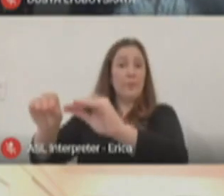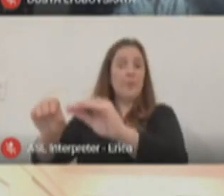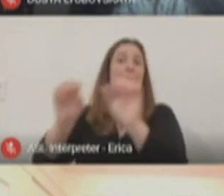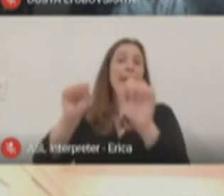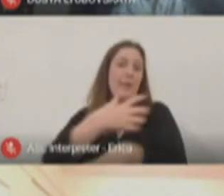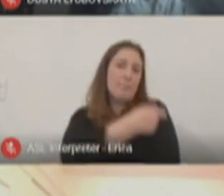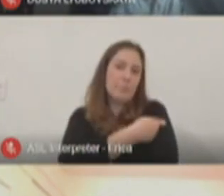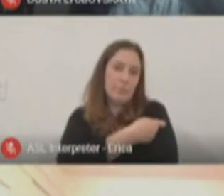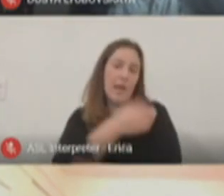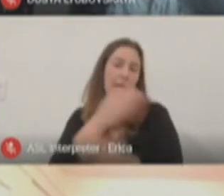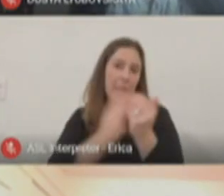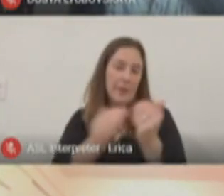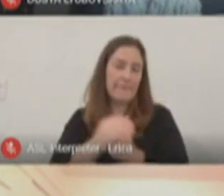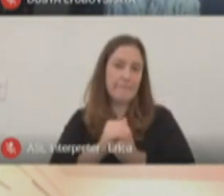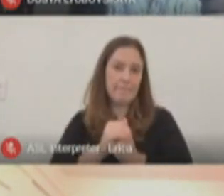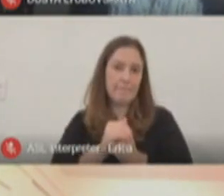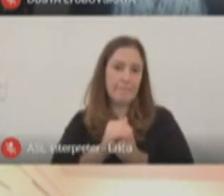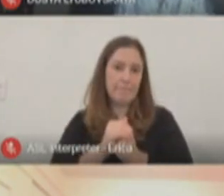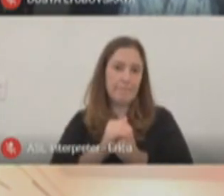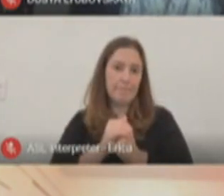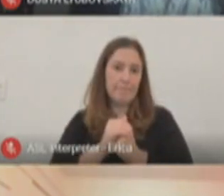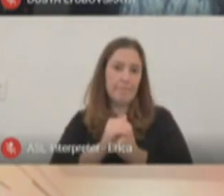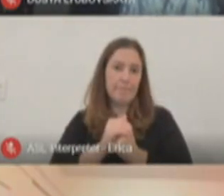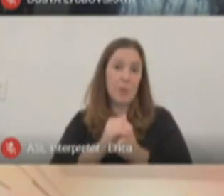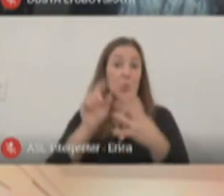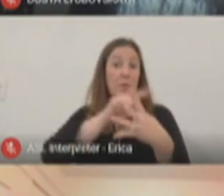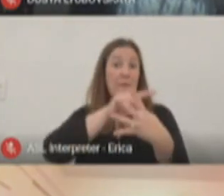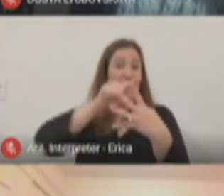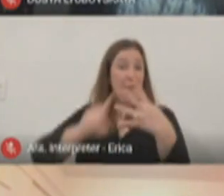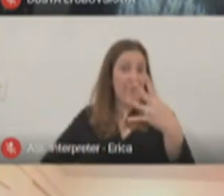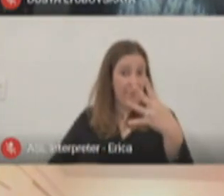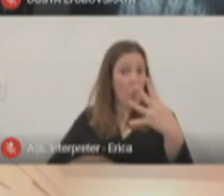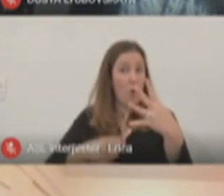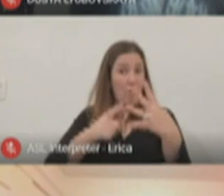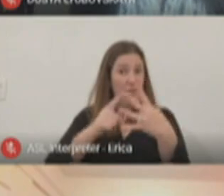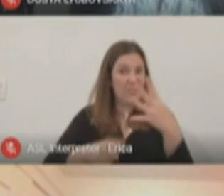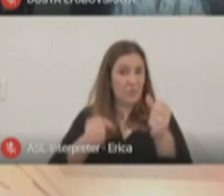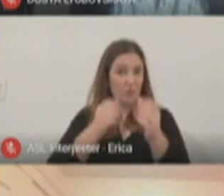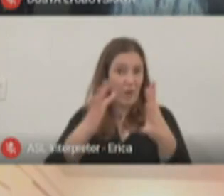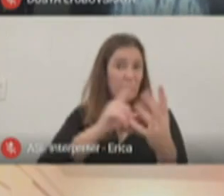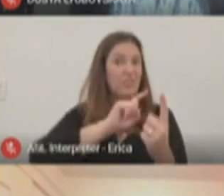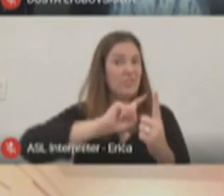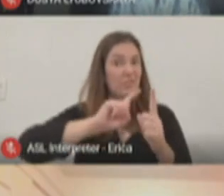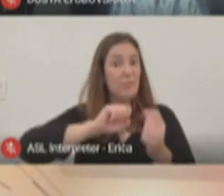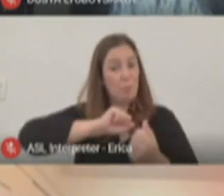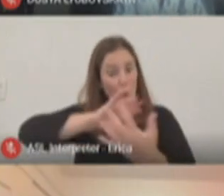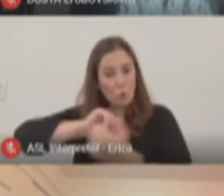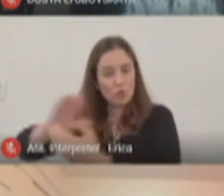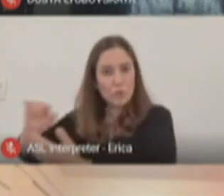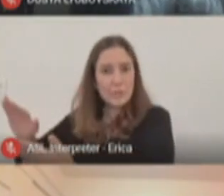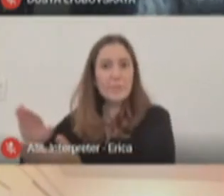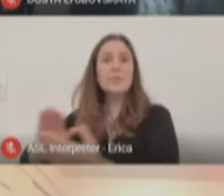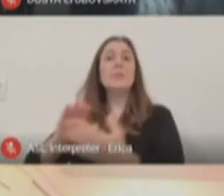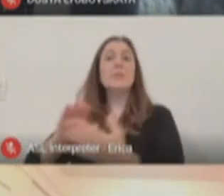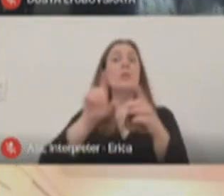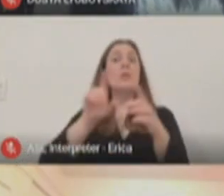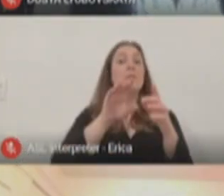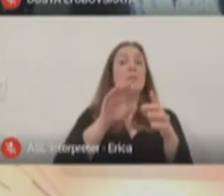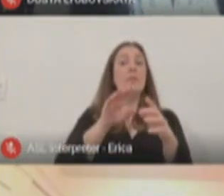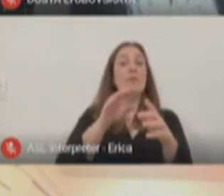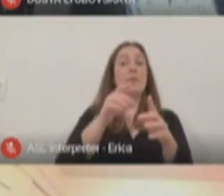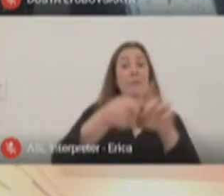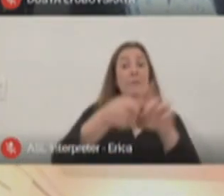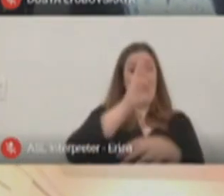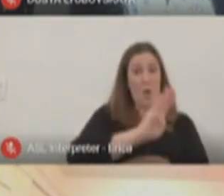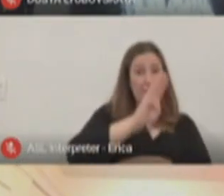clinics. Those four strategies are the city strategy. In addition, we partner with the state. The